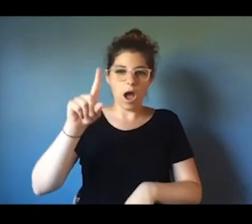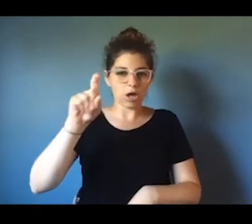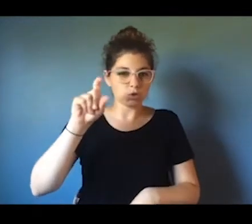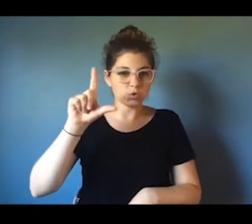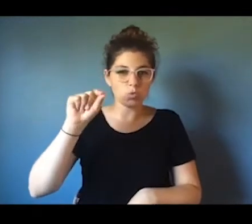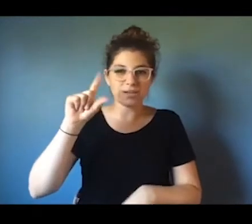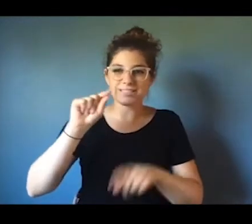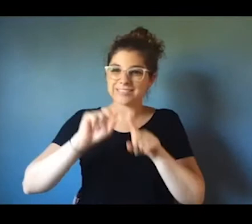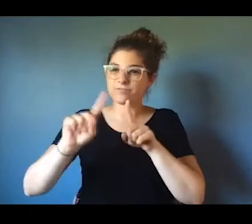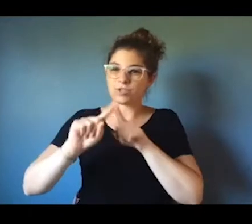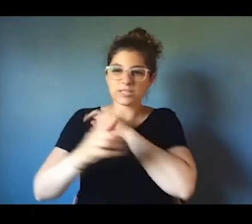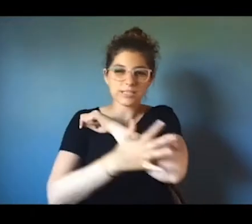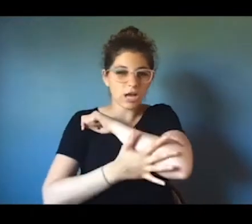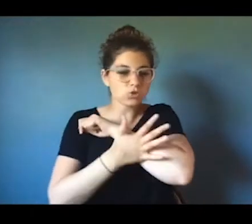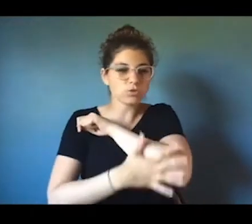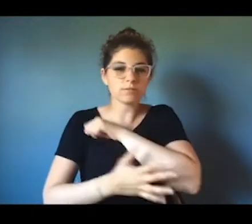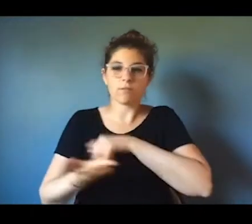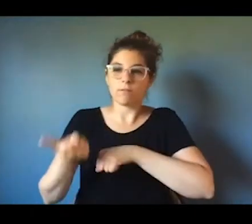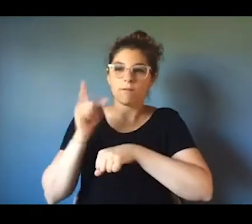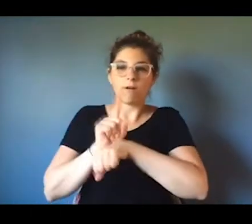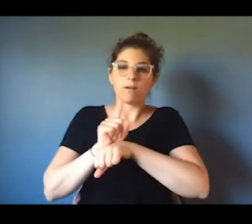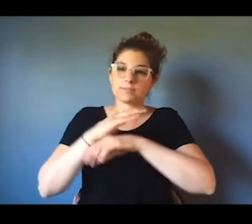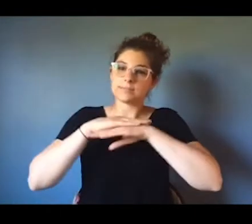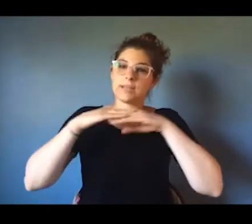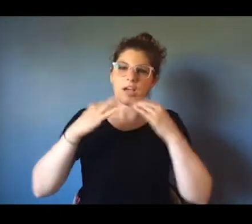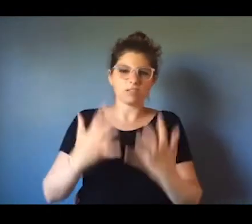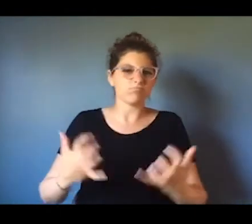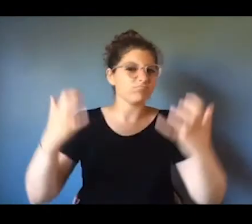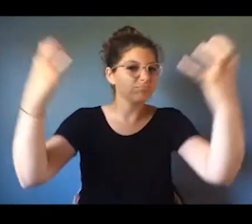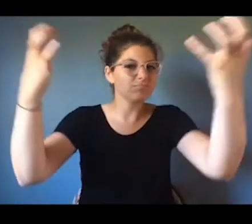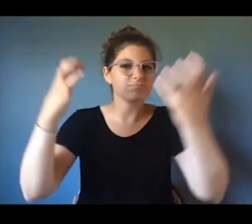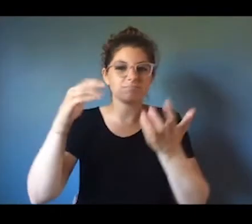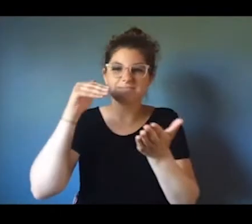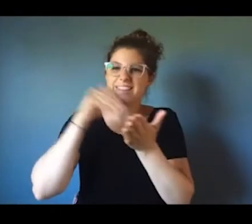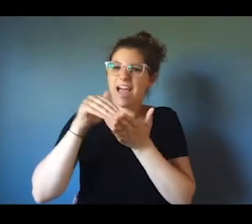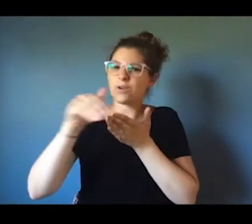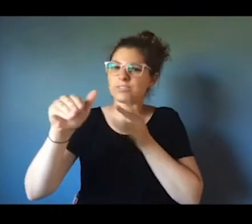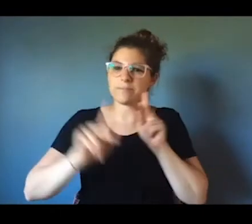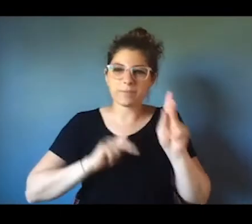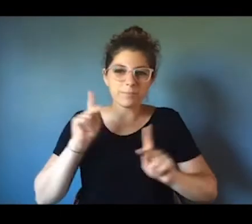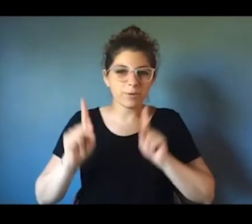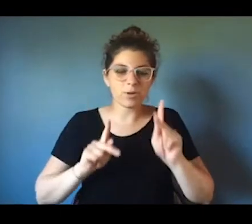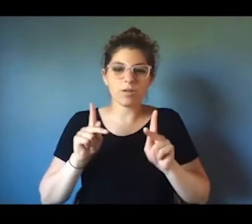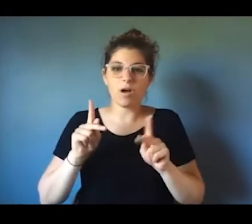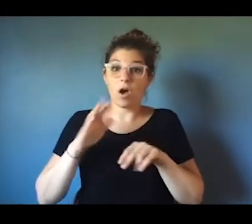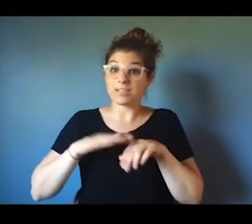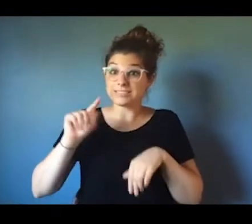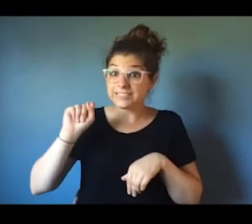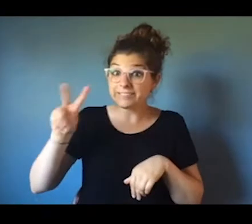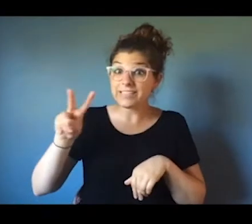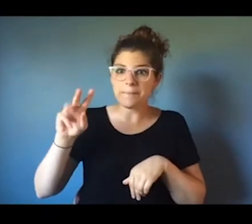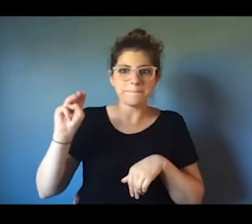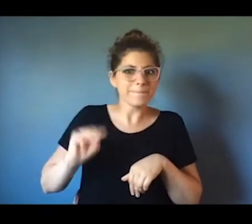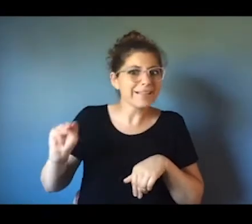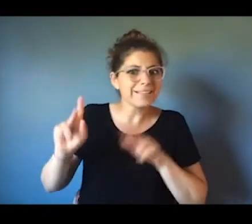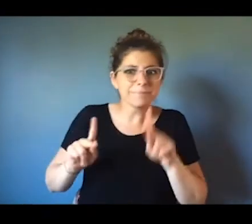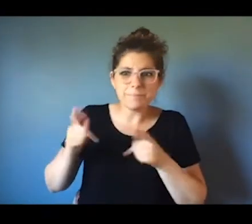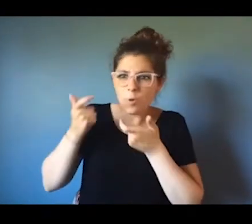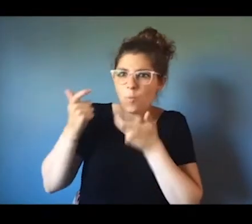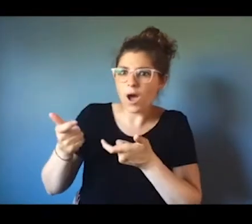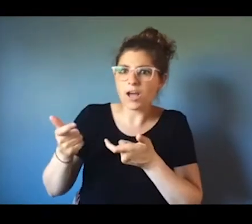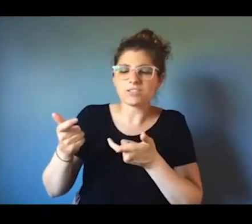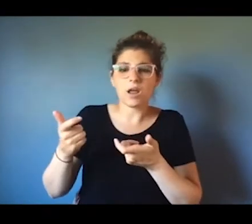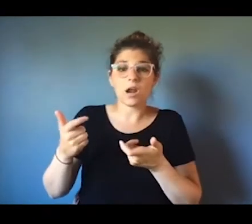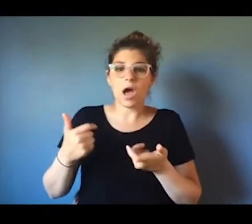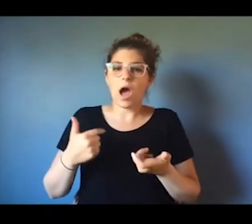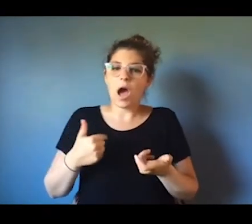gone to over 120 countries. I've been on stage in front of tens of thousands of people and on TV in front of